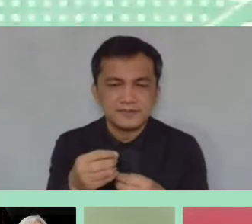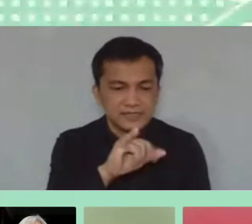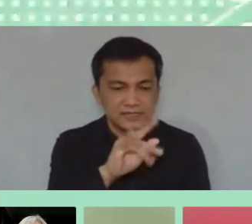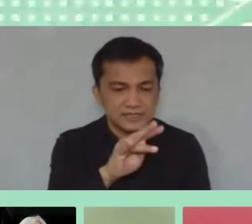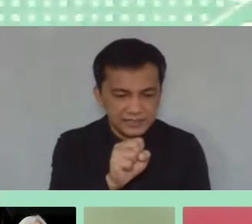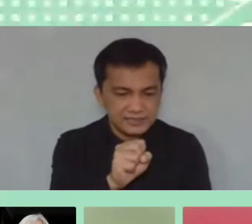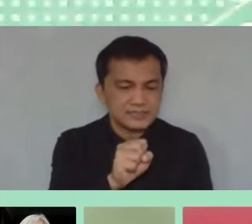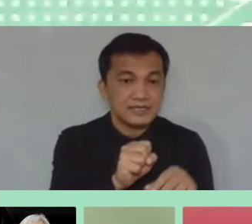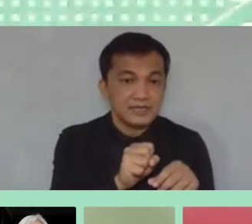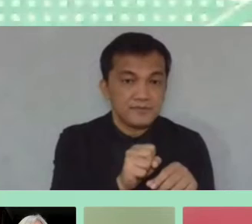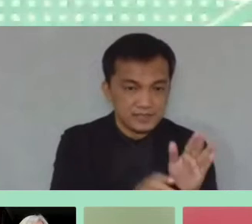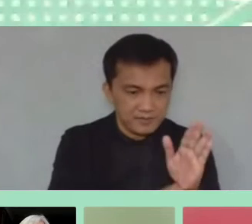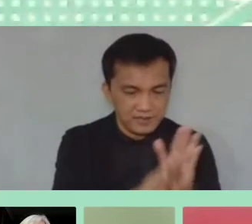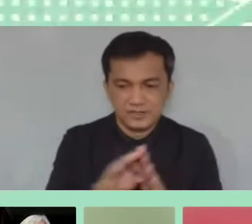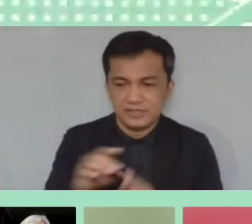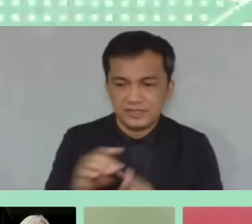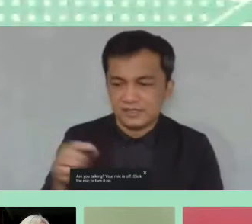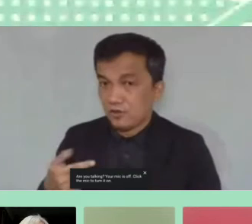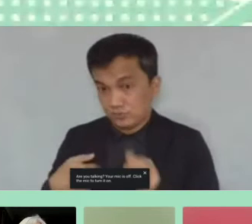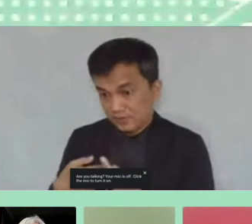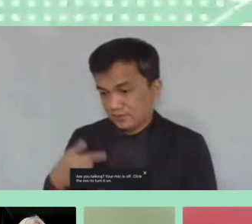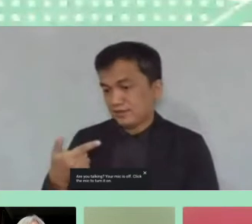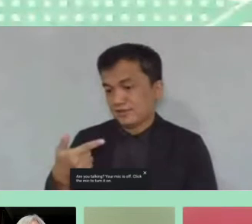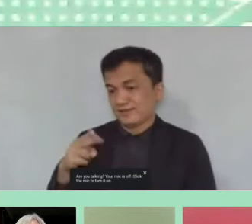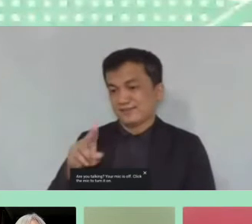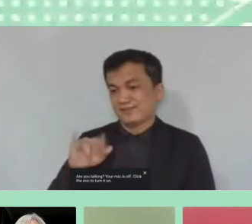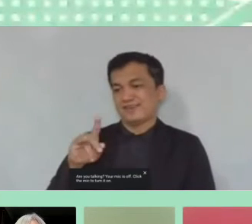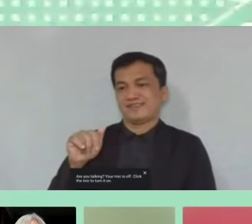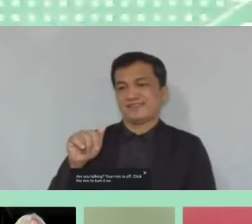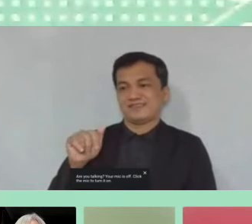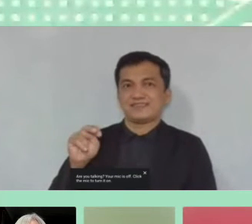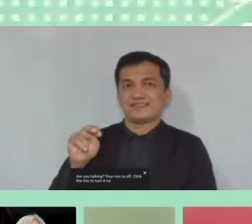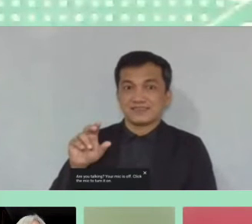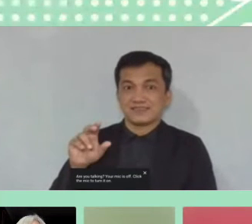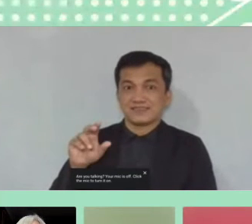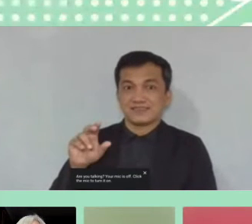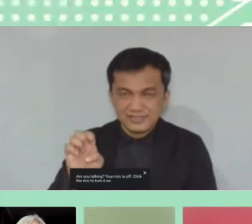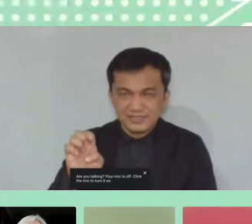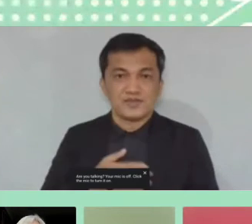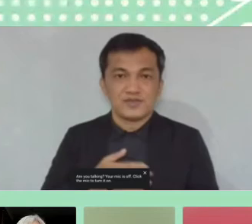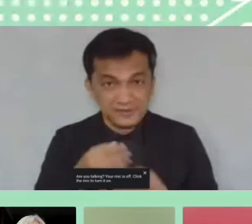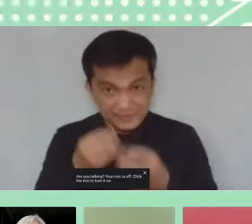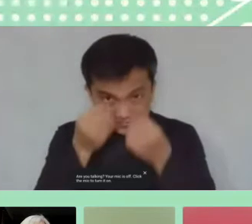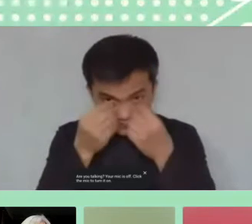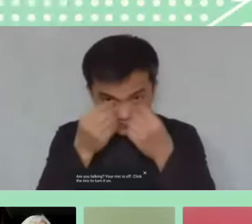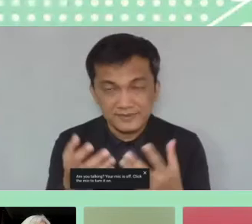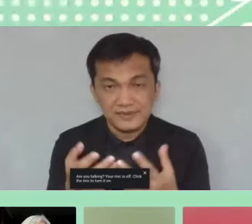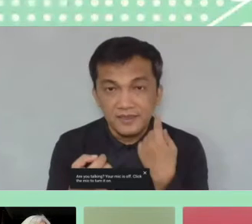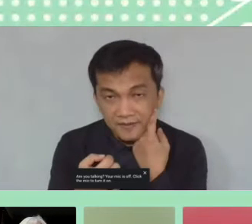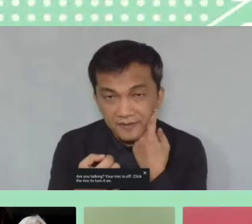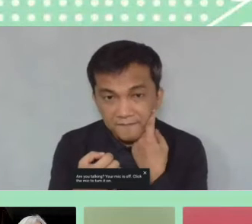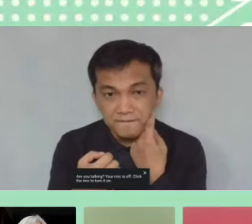guidelines developed. For our point, we only said guidance. And so I am very happy to share with you